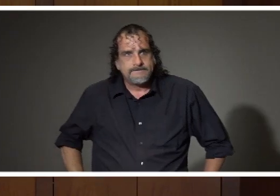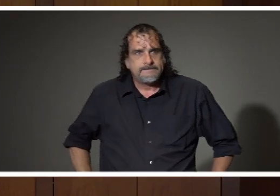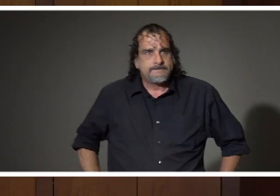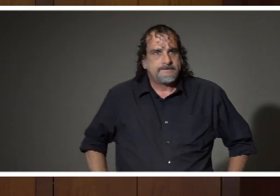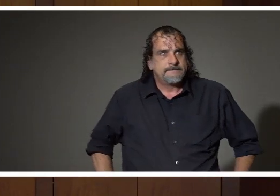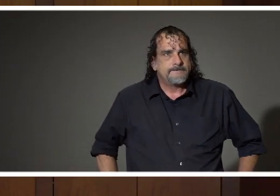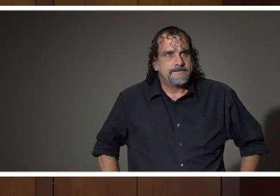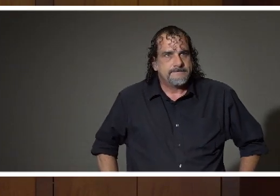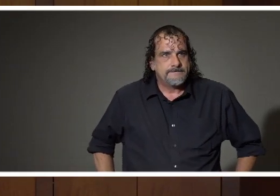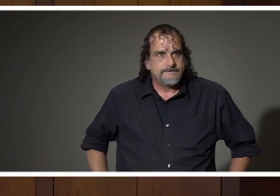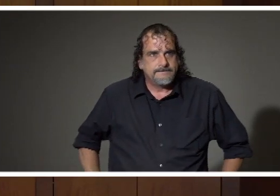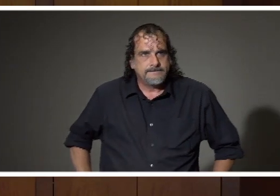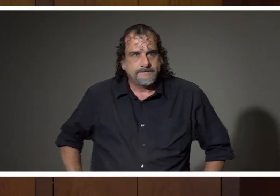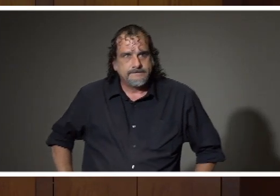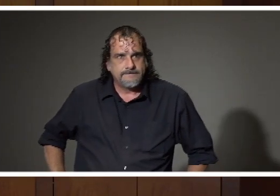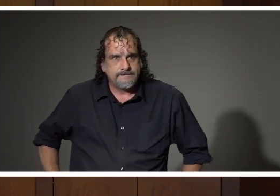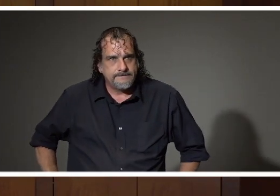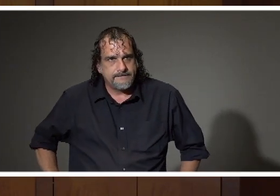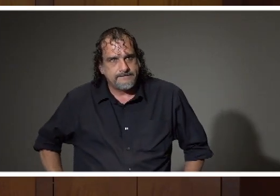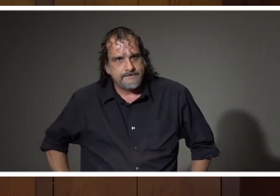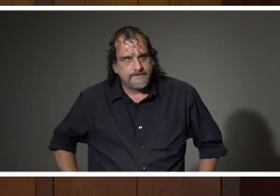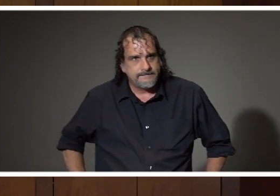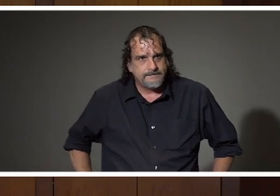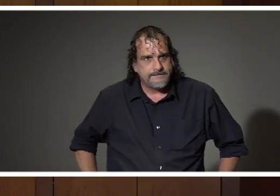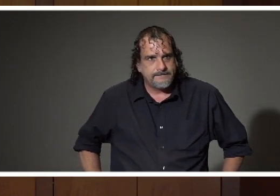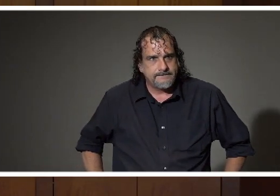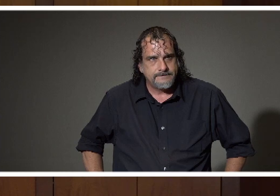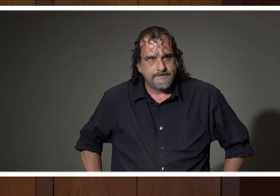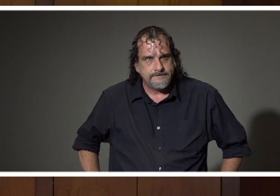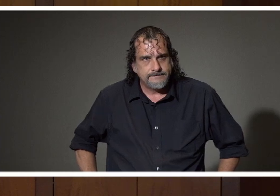Dave Elliott from WLOX has a question. Dave?